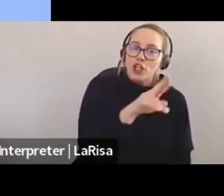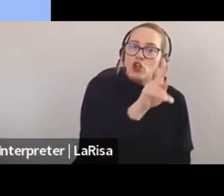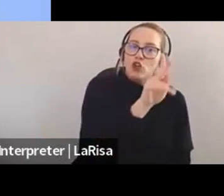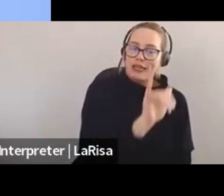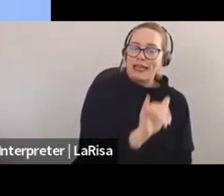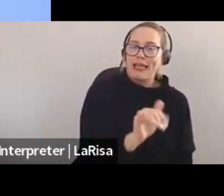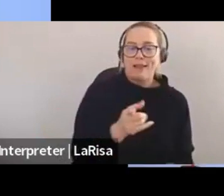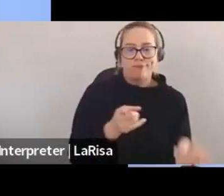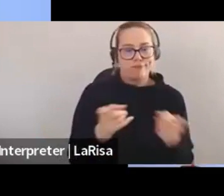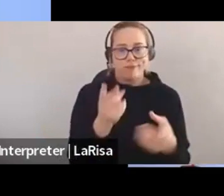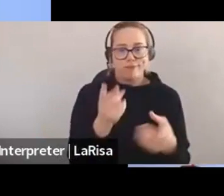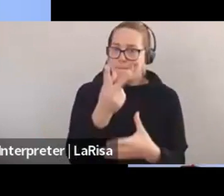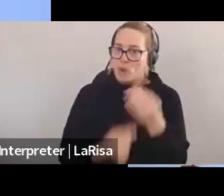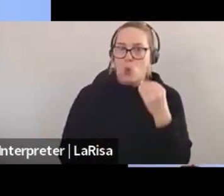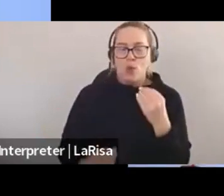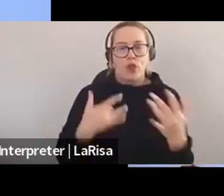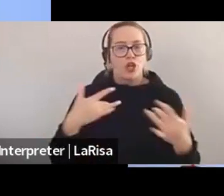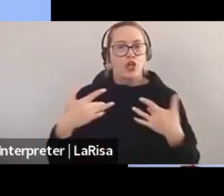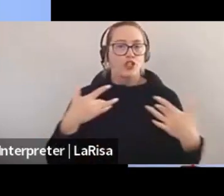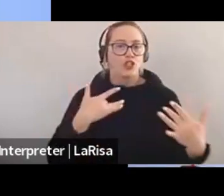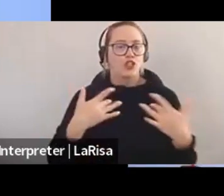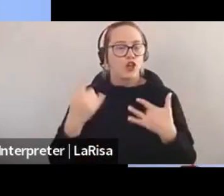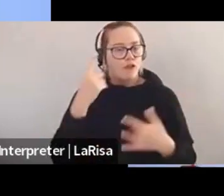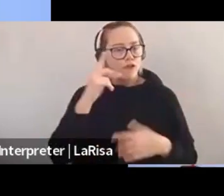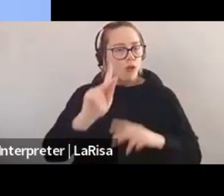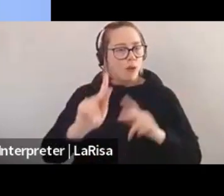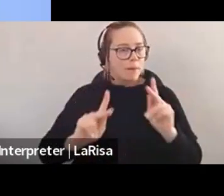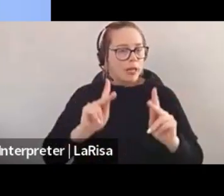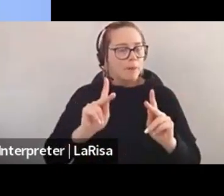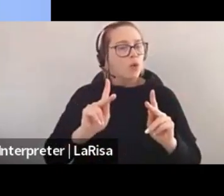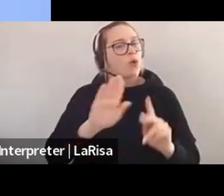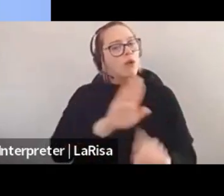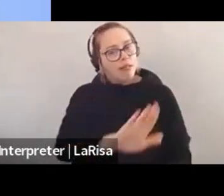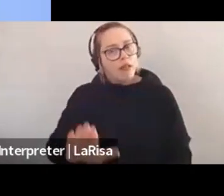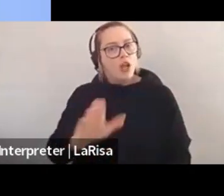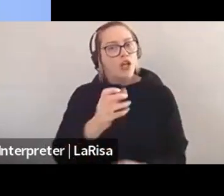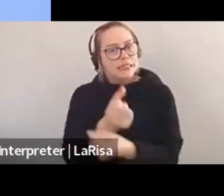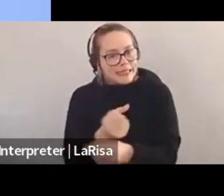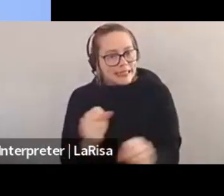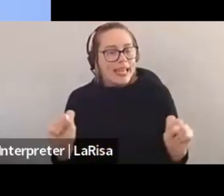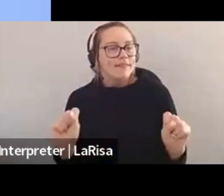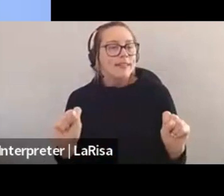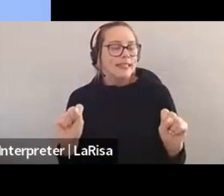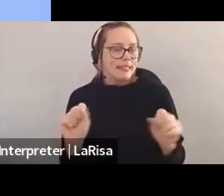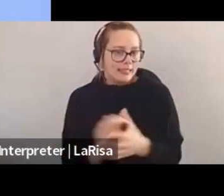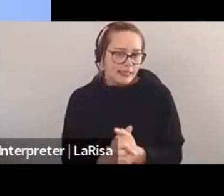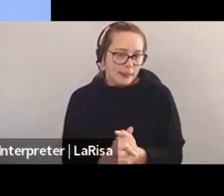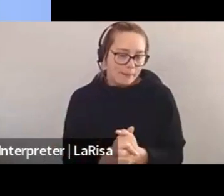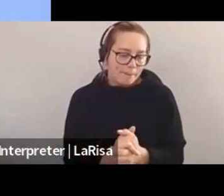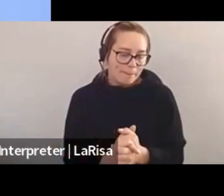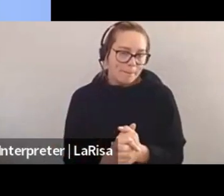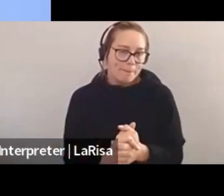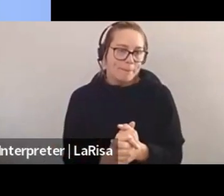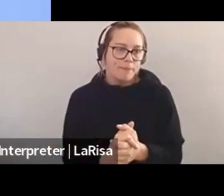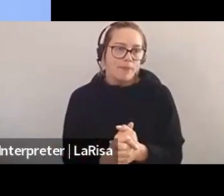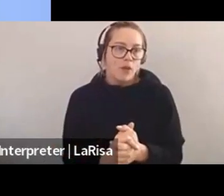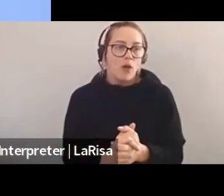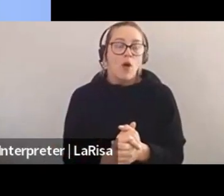together are of special concern when it comes to nutrition, health, and safety of all community members.